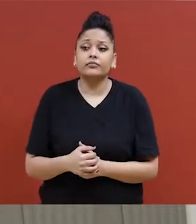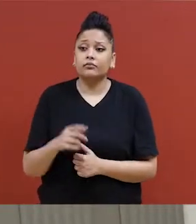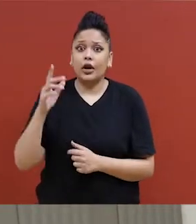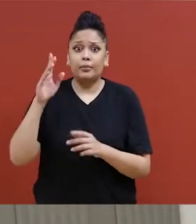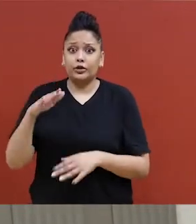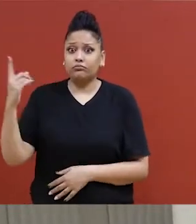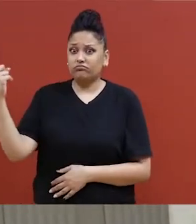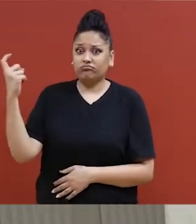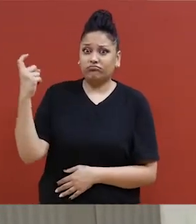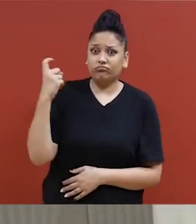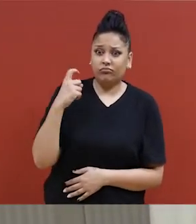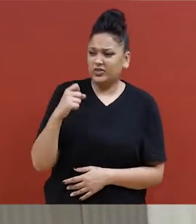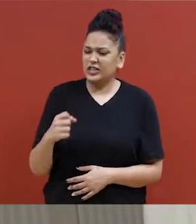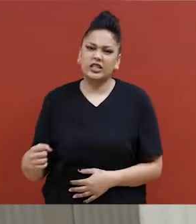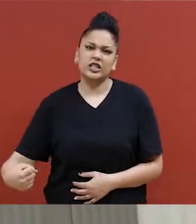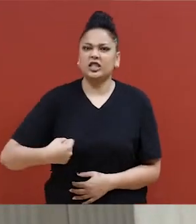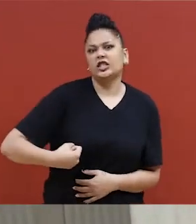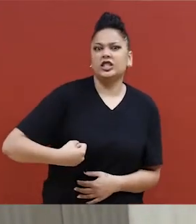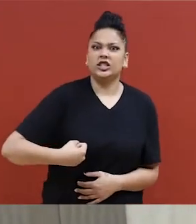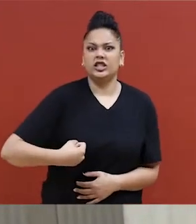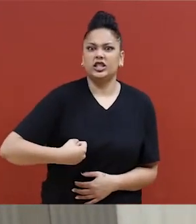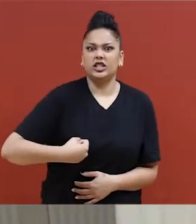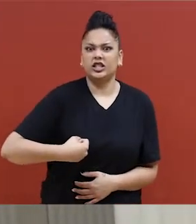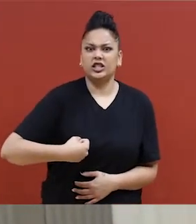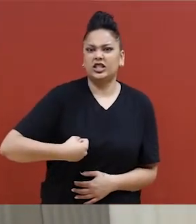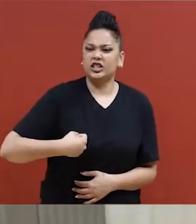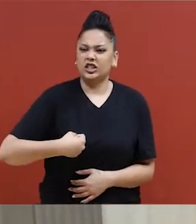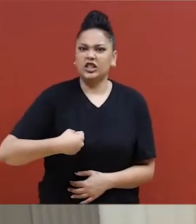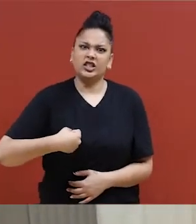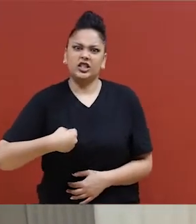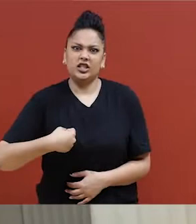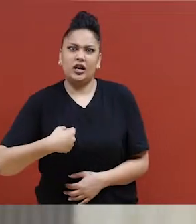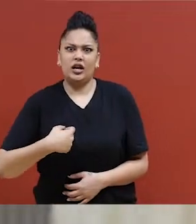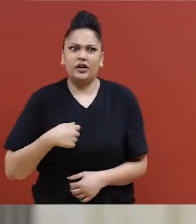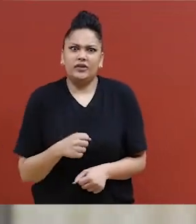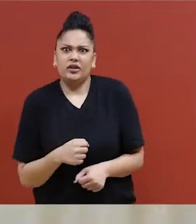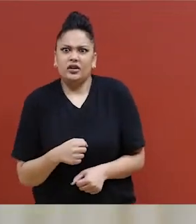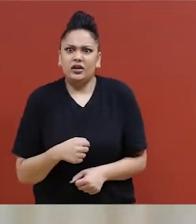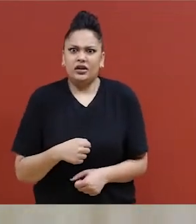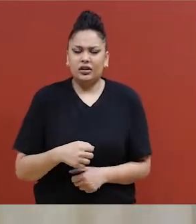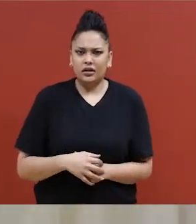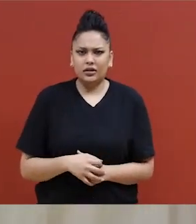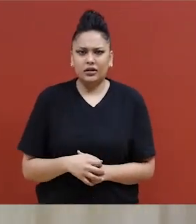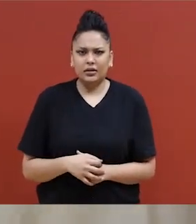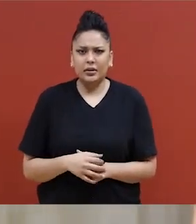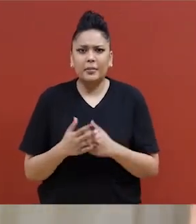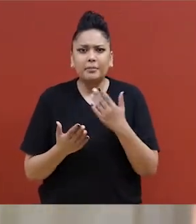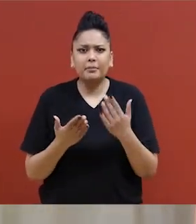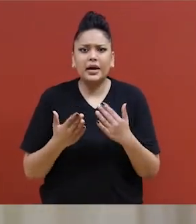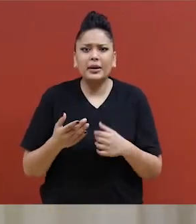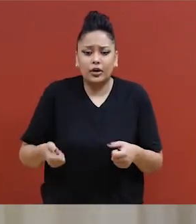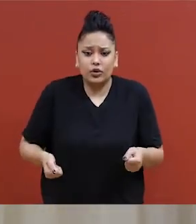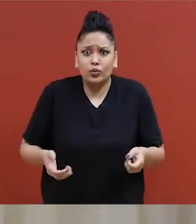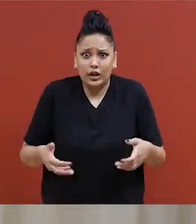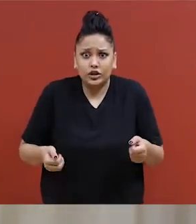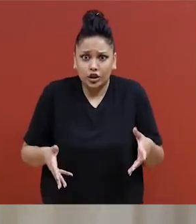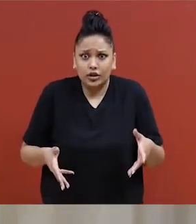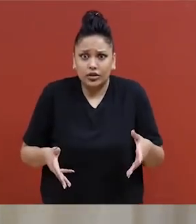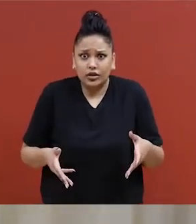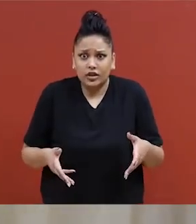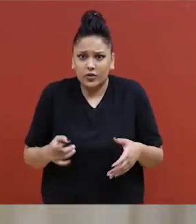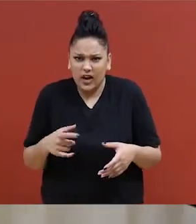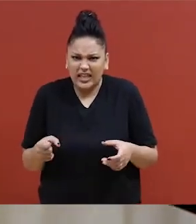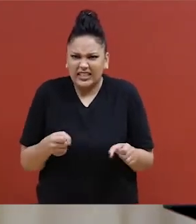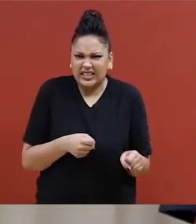put their arm around my shoulder. They may be pulling me into them. They might even, depending on the type of wheelchair I